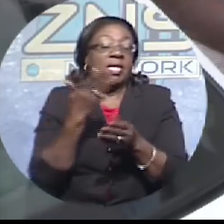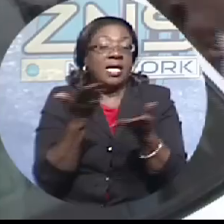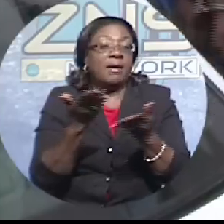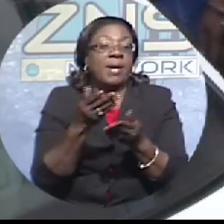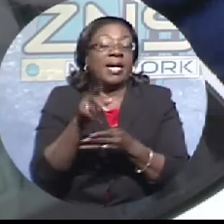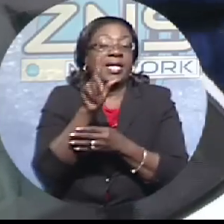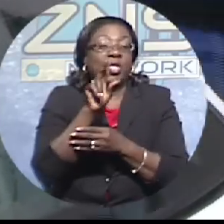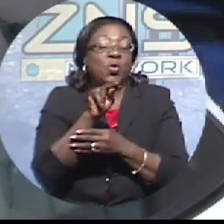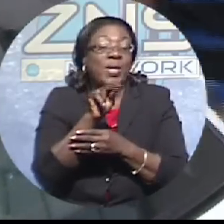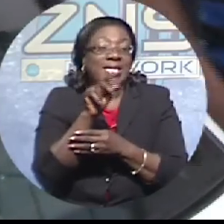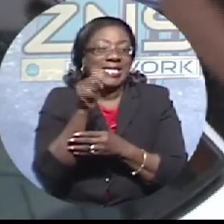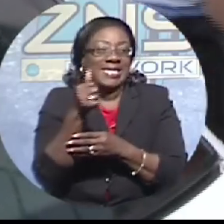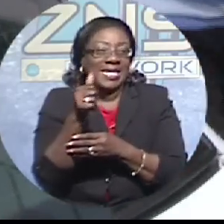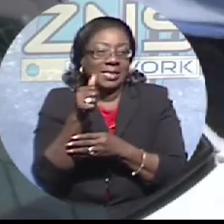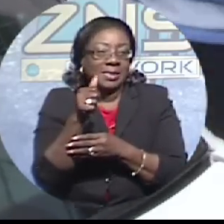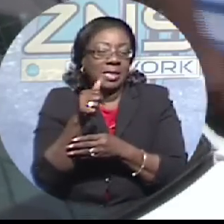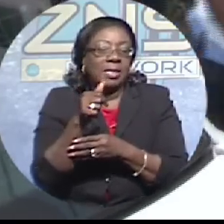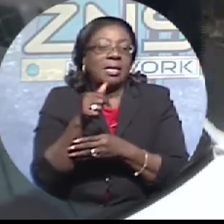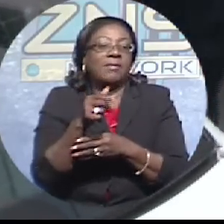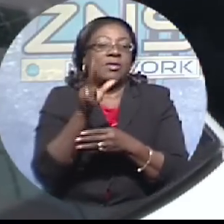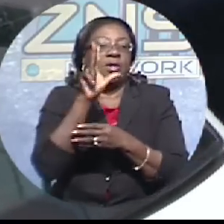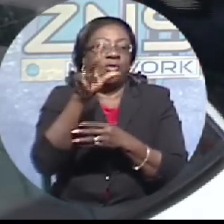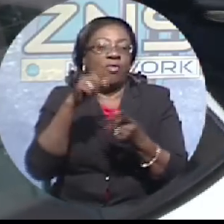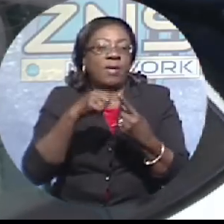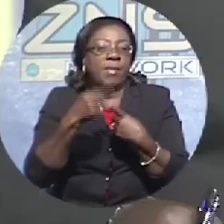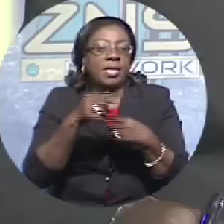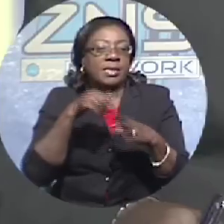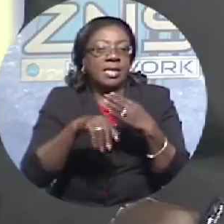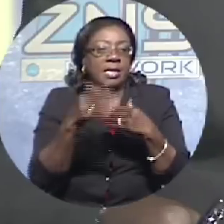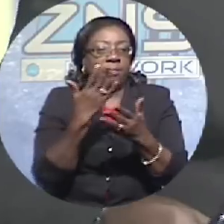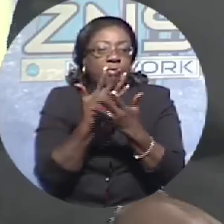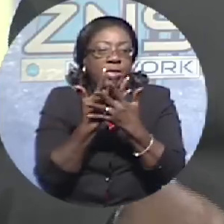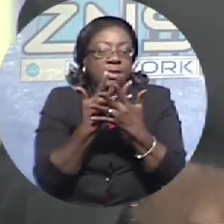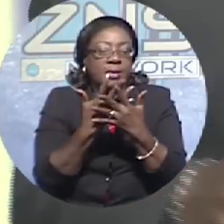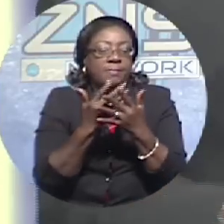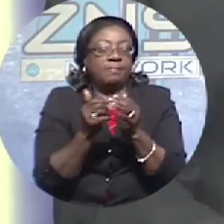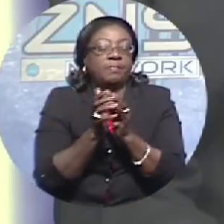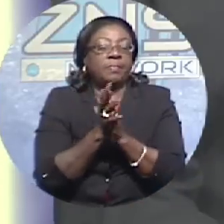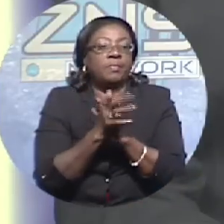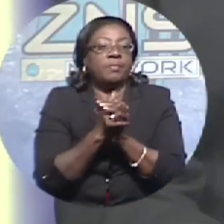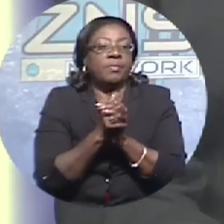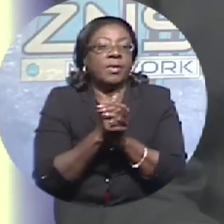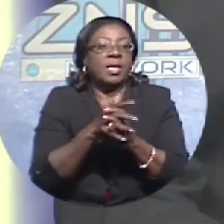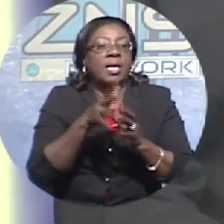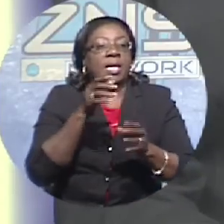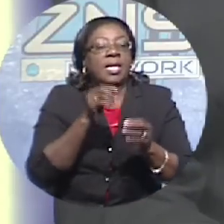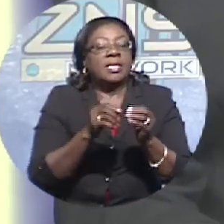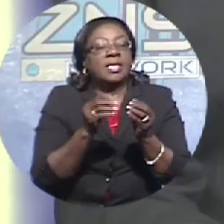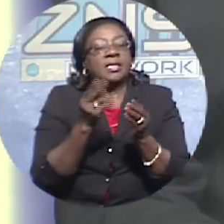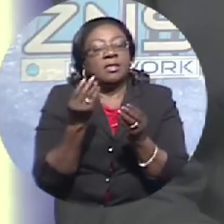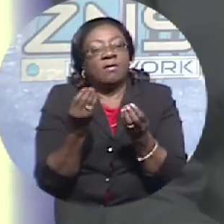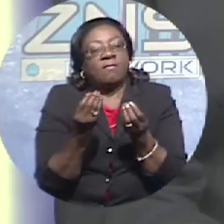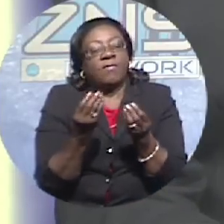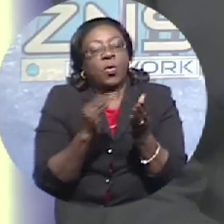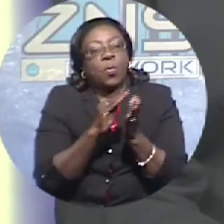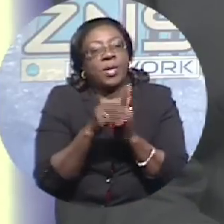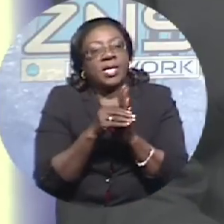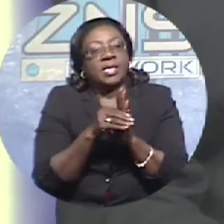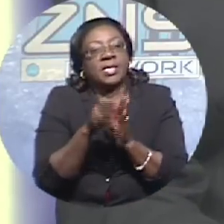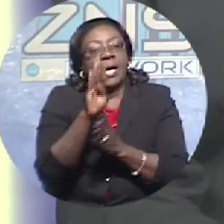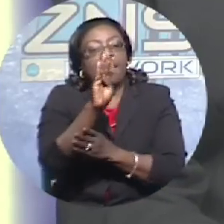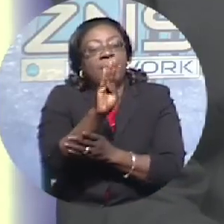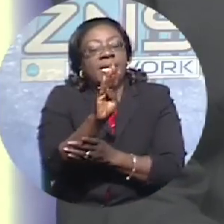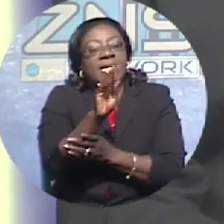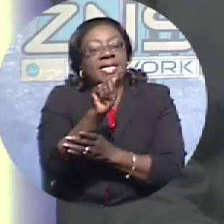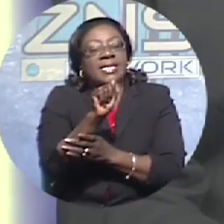were sentenced to 3 months in Her Majesty's prison. In just a matter of moments, BTC will officially